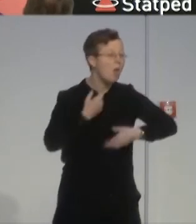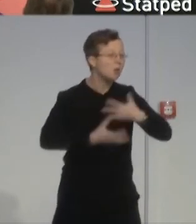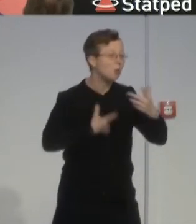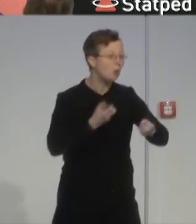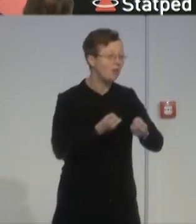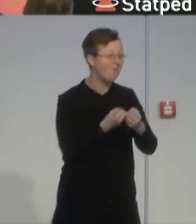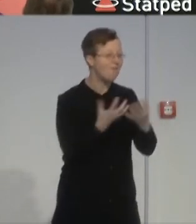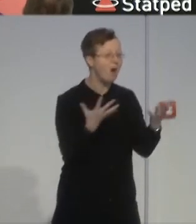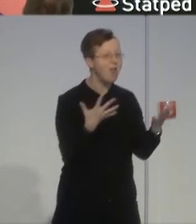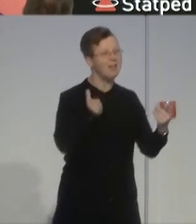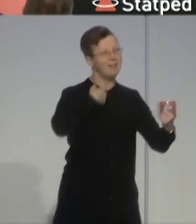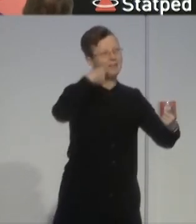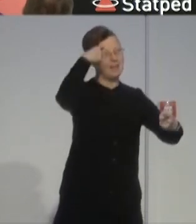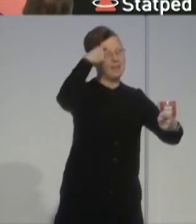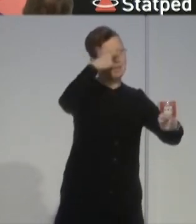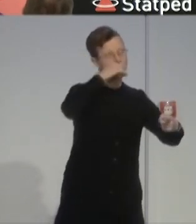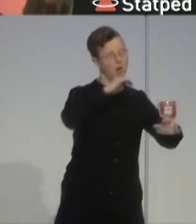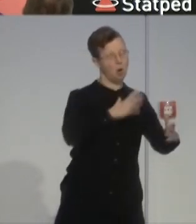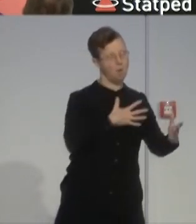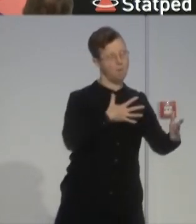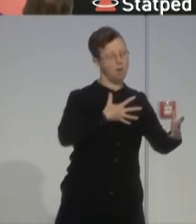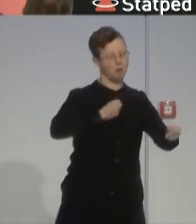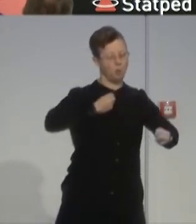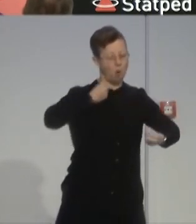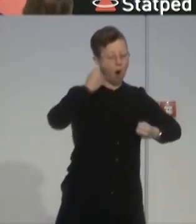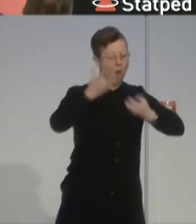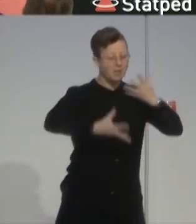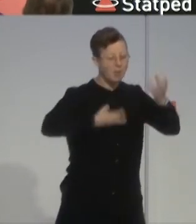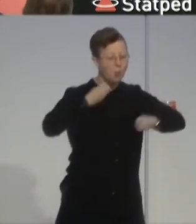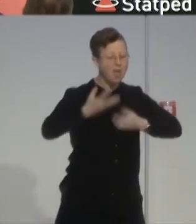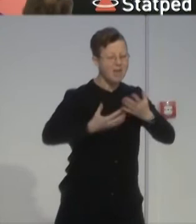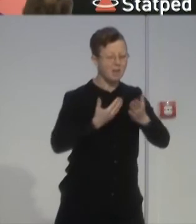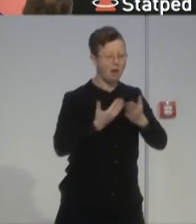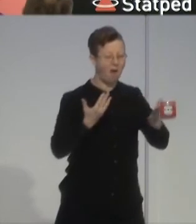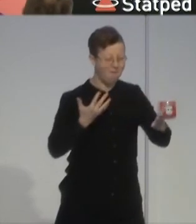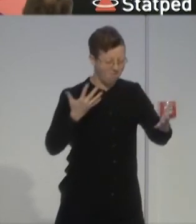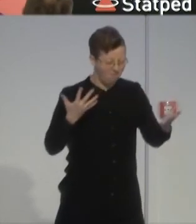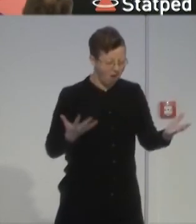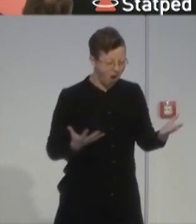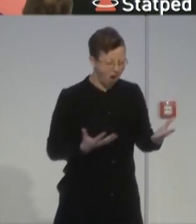thought. The articulation of what's